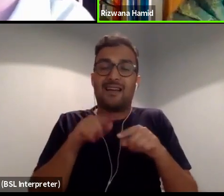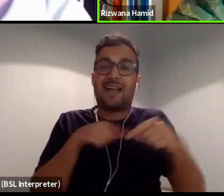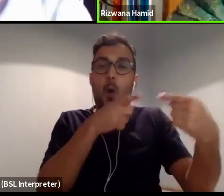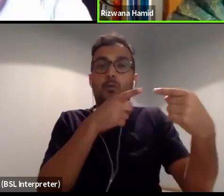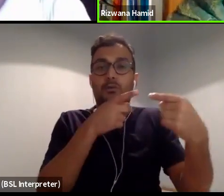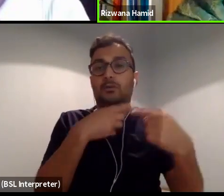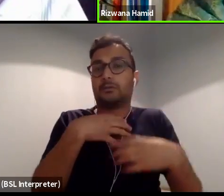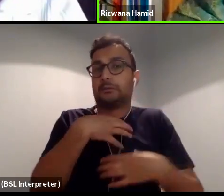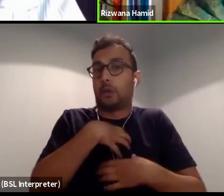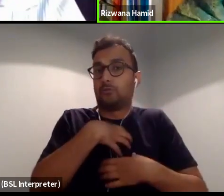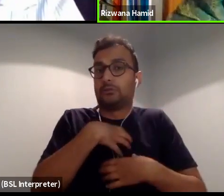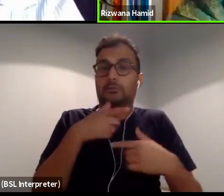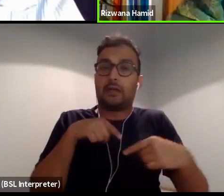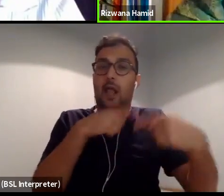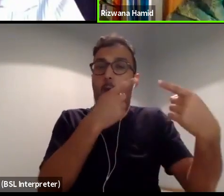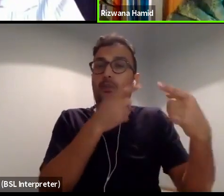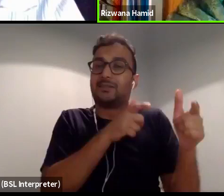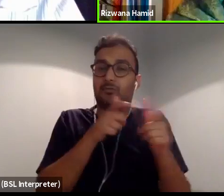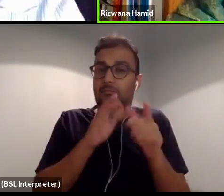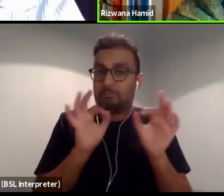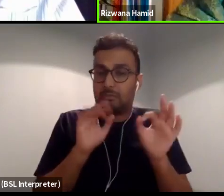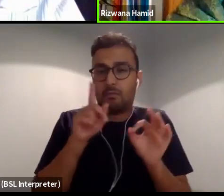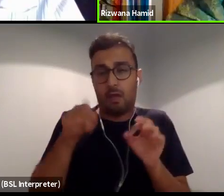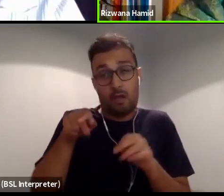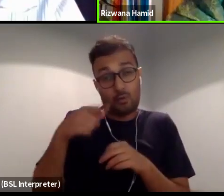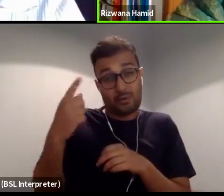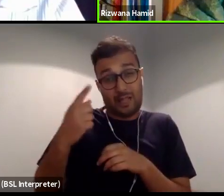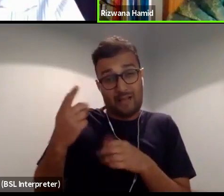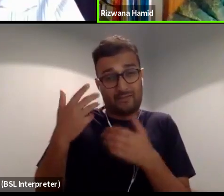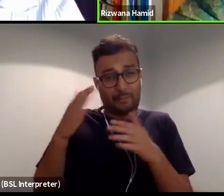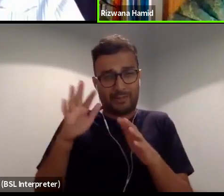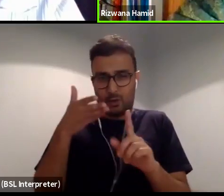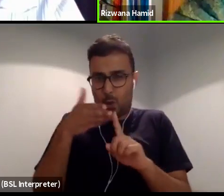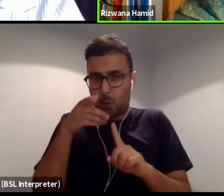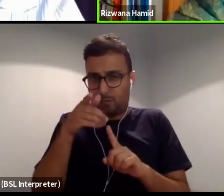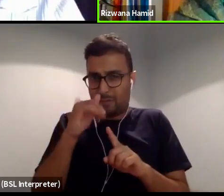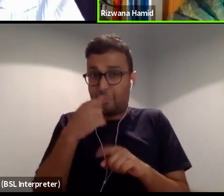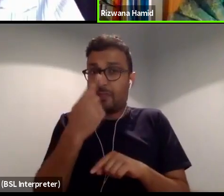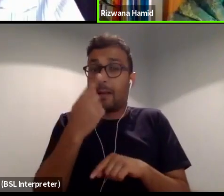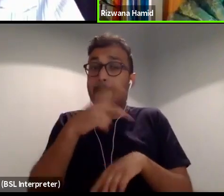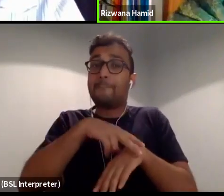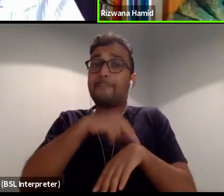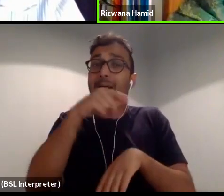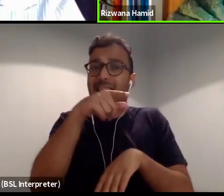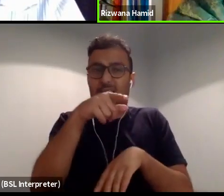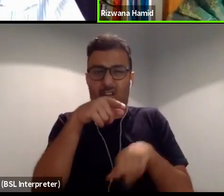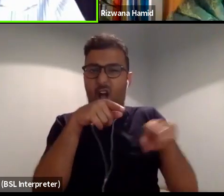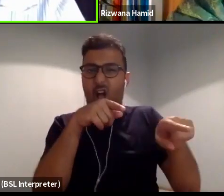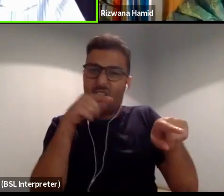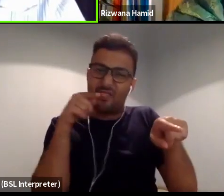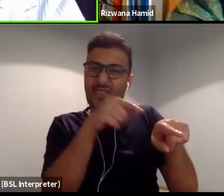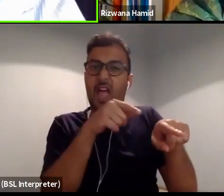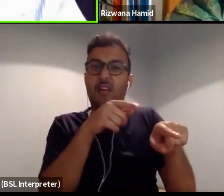itself labels certain attacks as terrorist attacks and others as not?